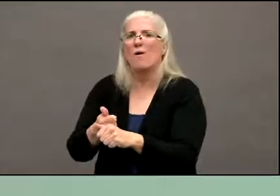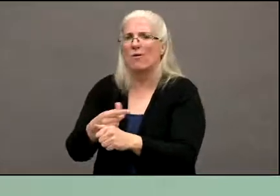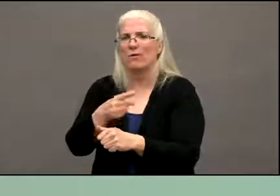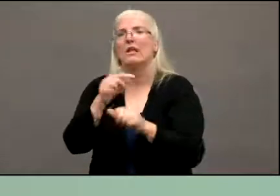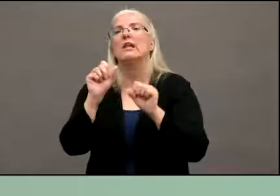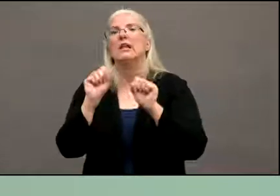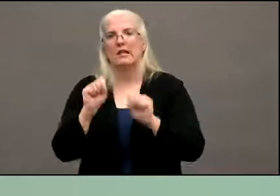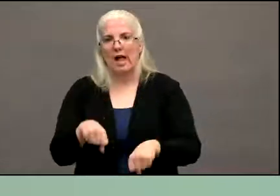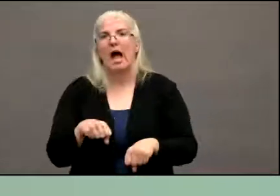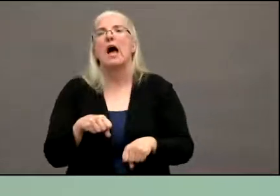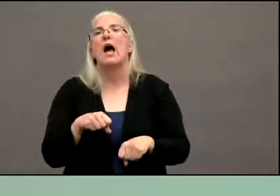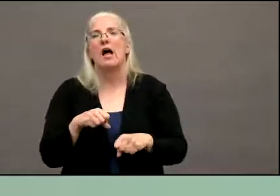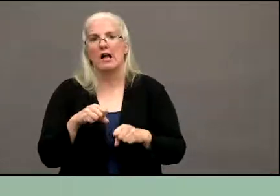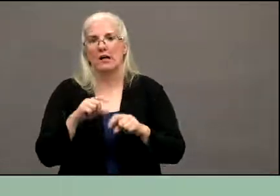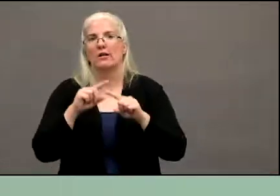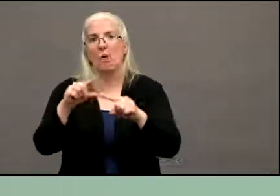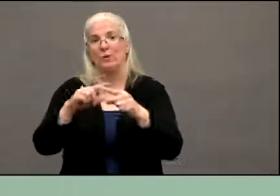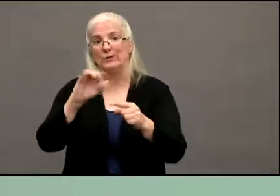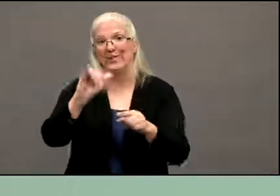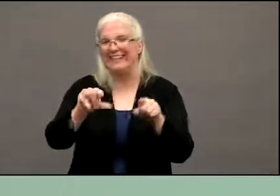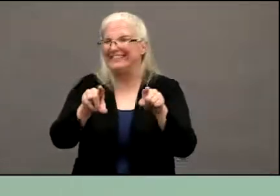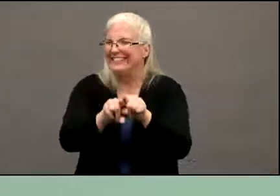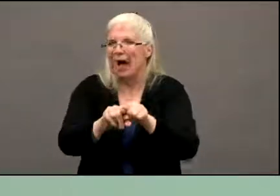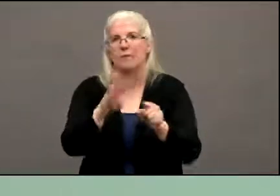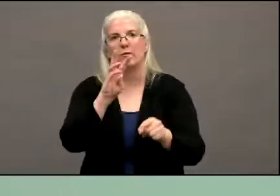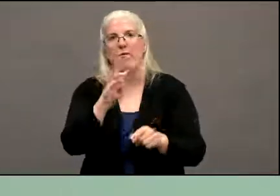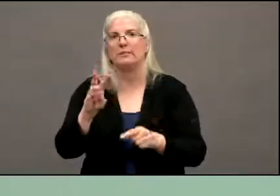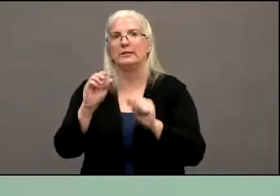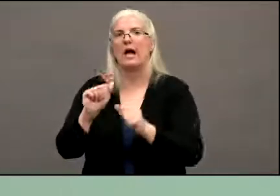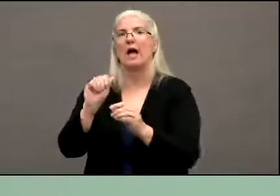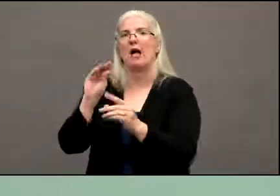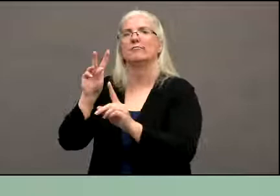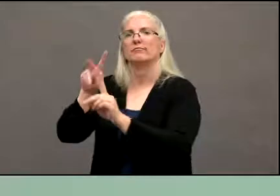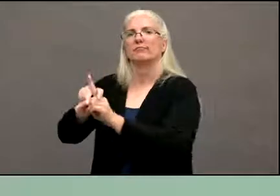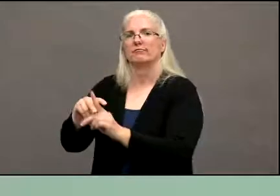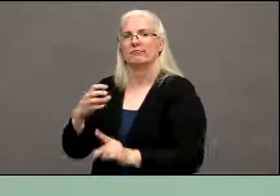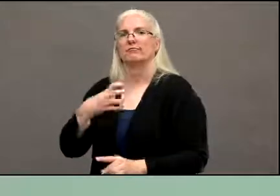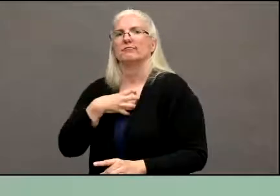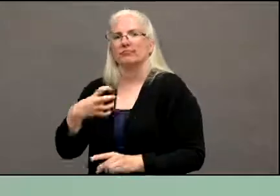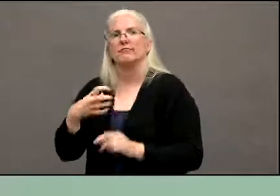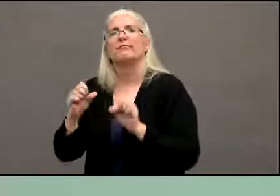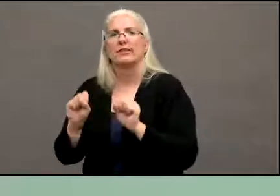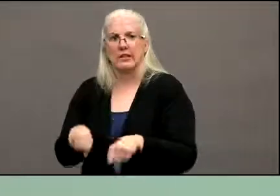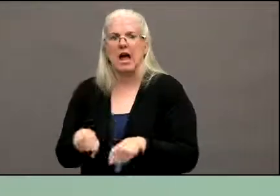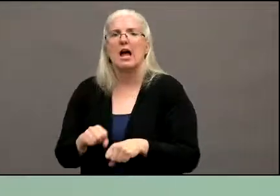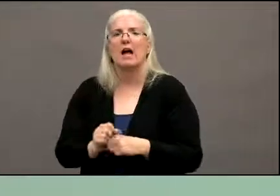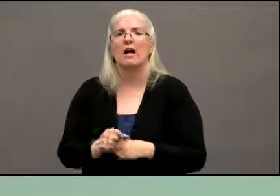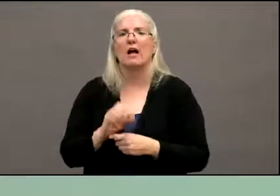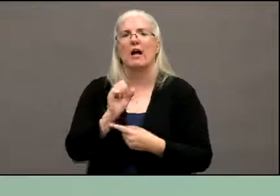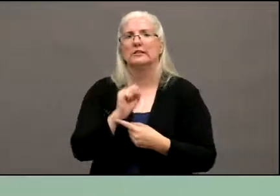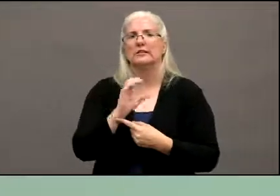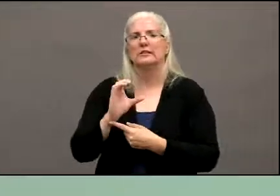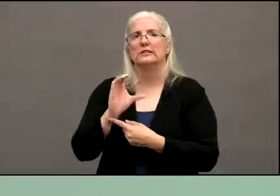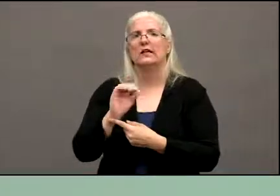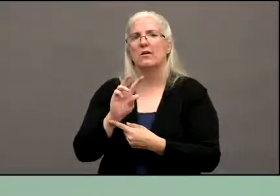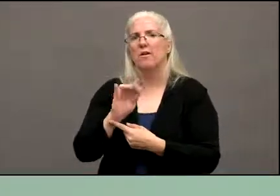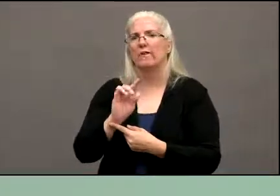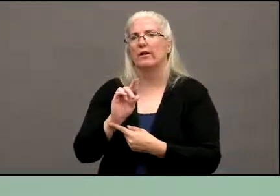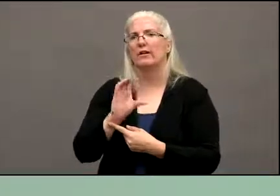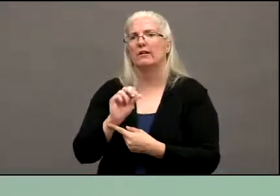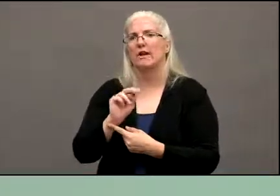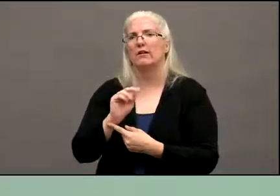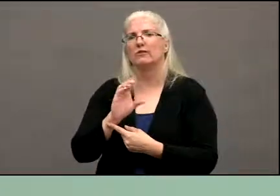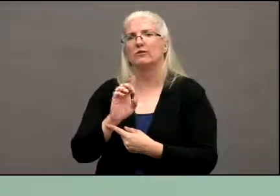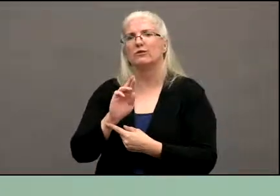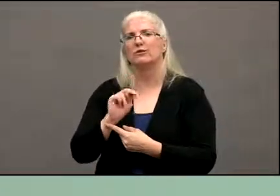at seccovidconcerns.org. And we take an education-first approach here. We don't, it's not that the moment we get a concern, we're